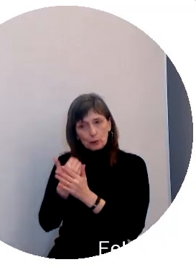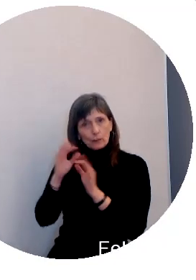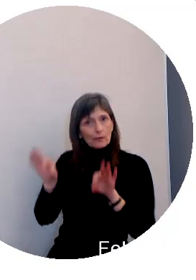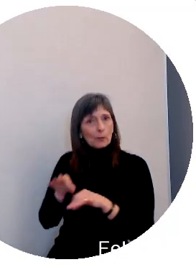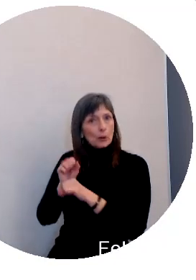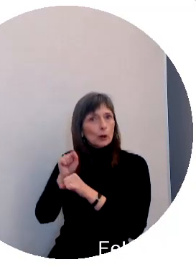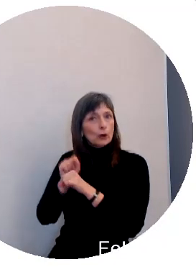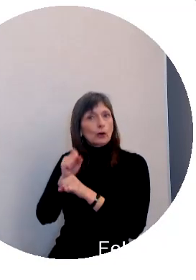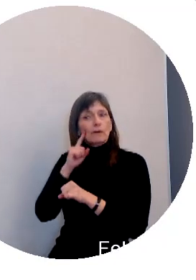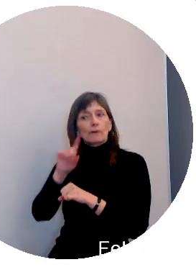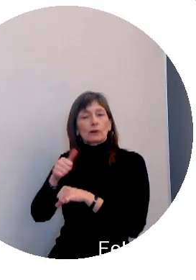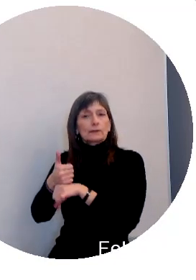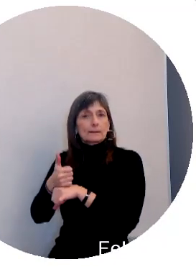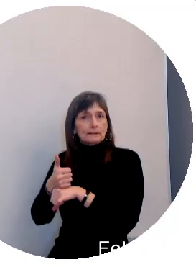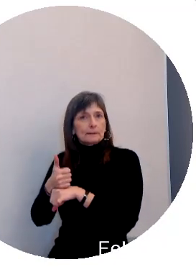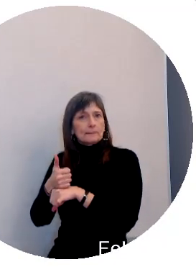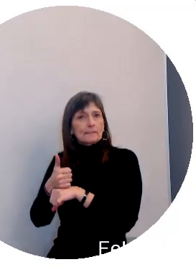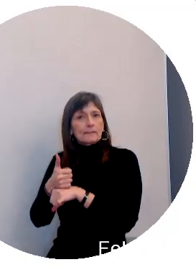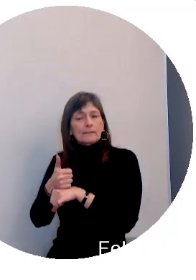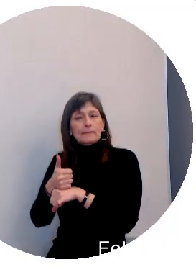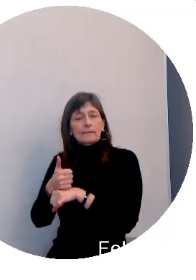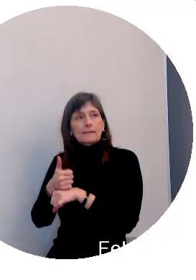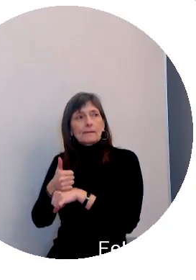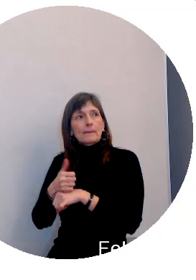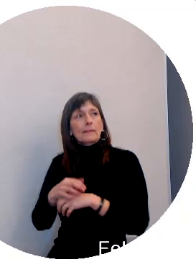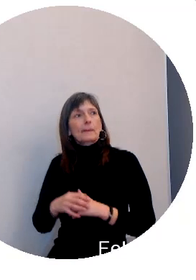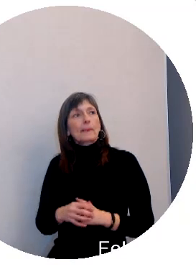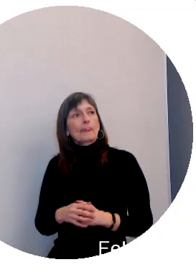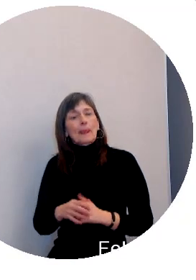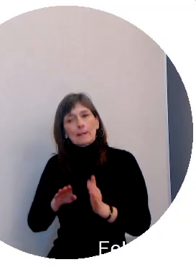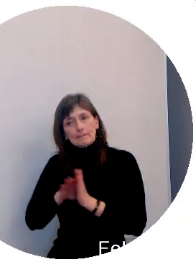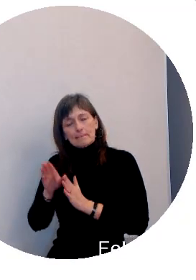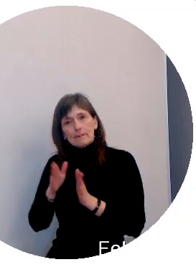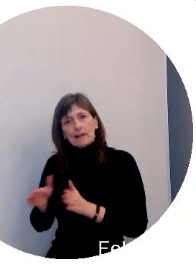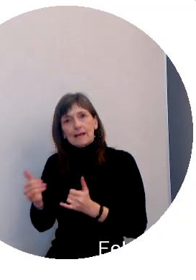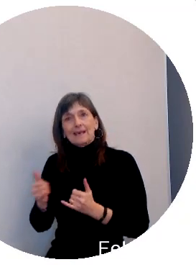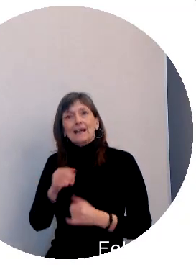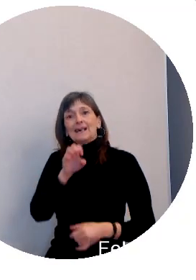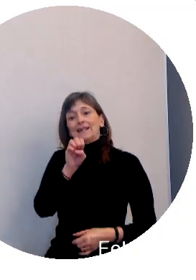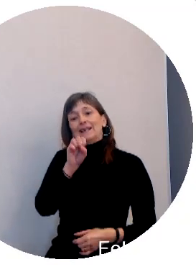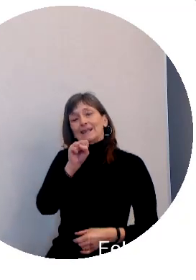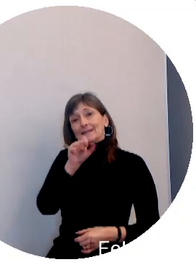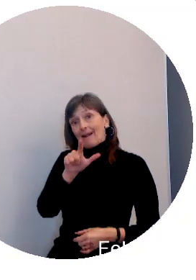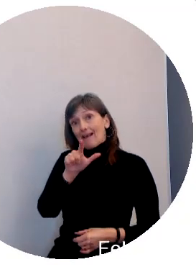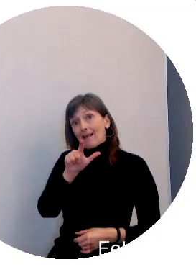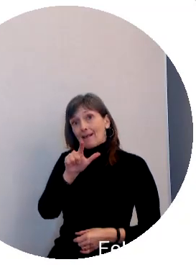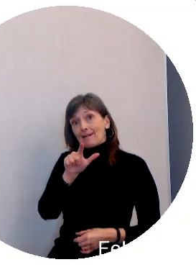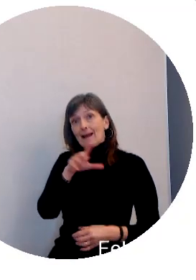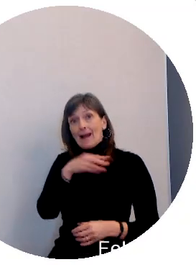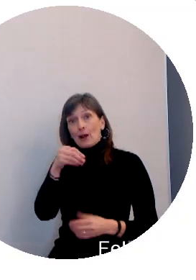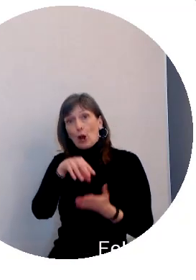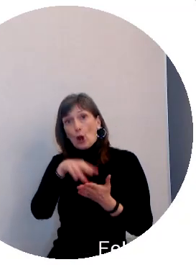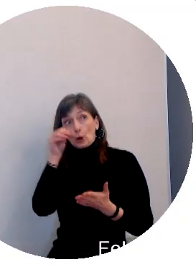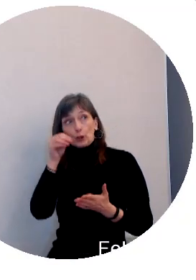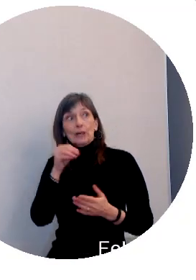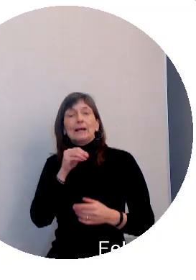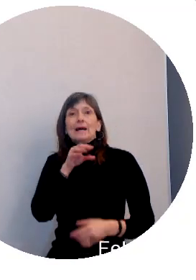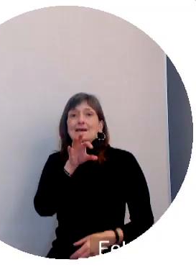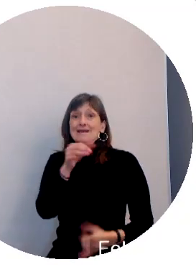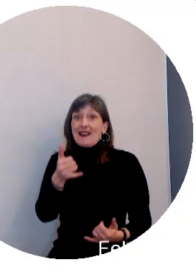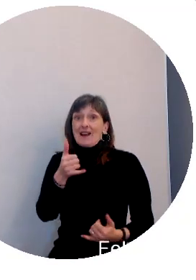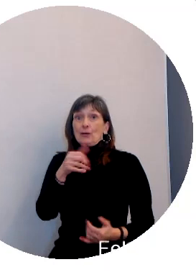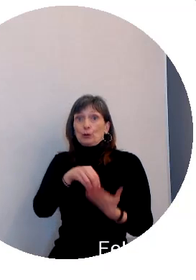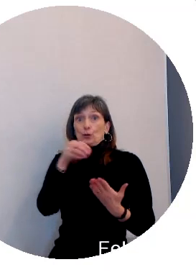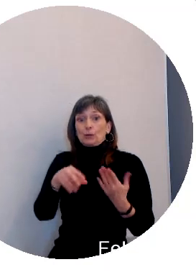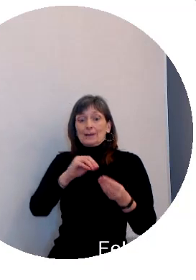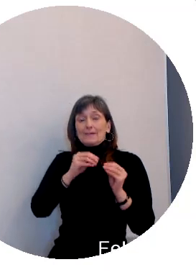working closely with the department staff who are creating that framework. ESL and Learn, we have 928